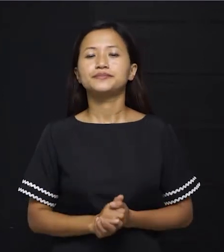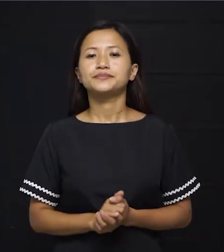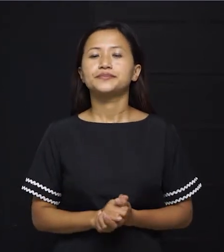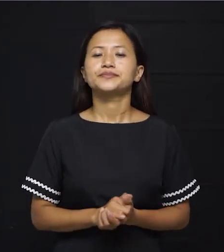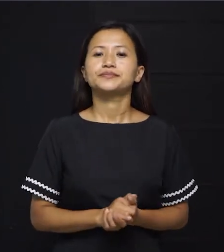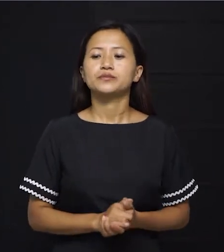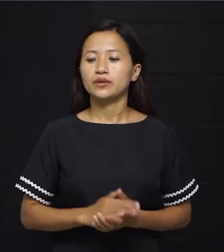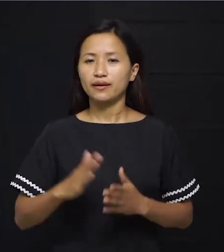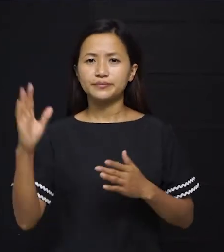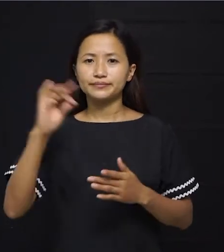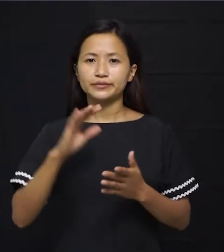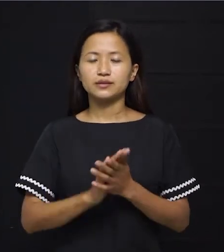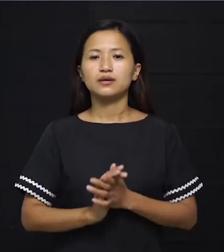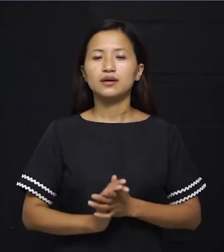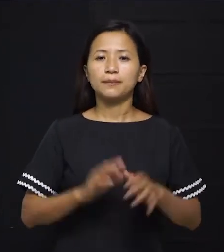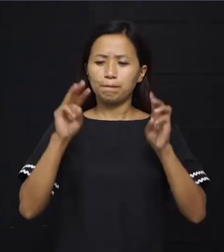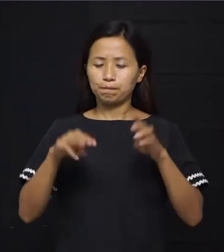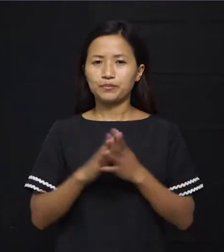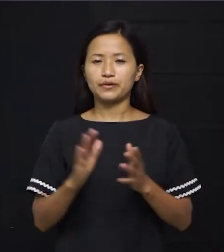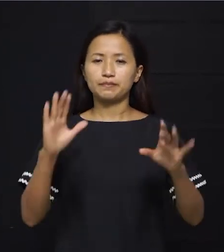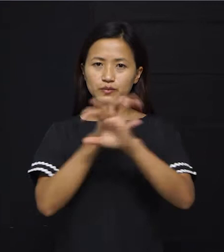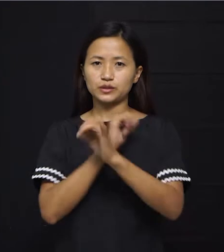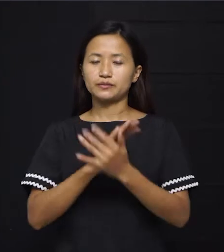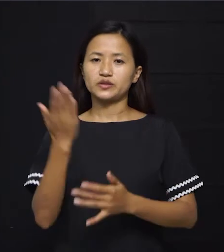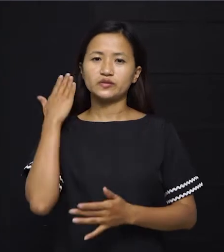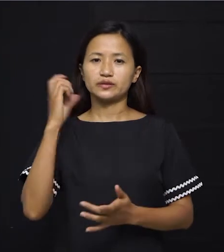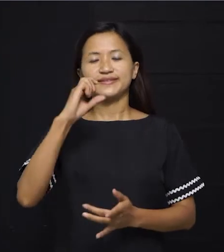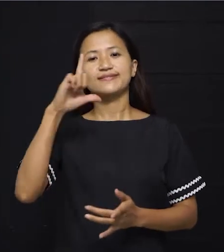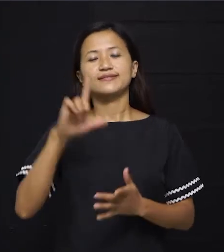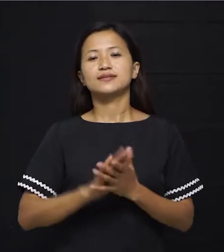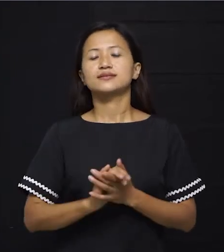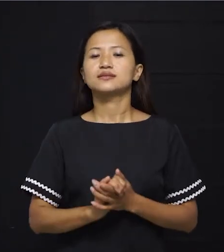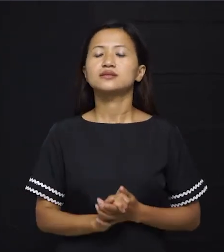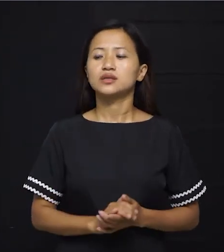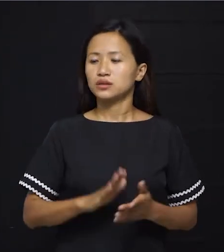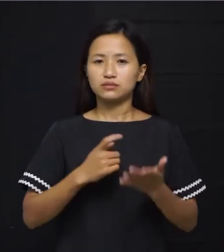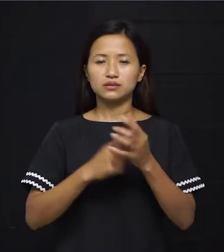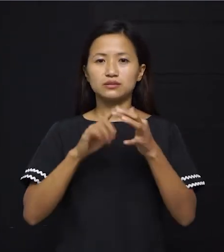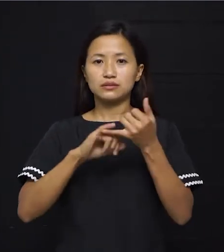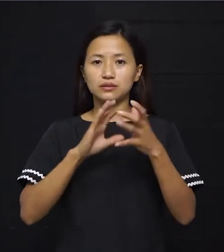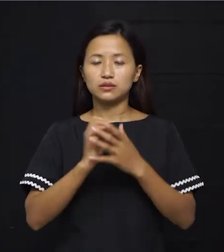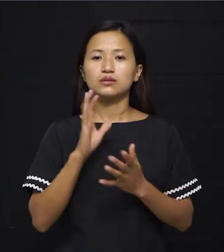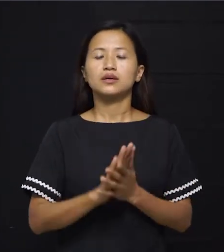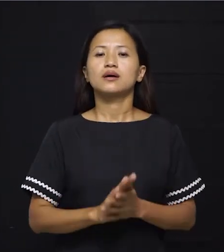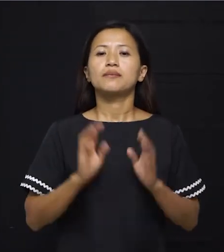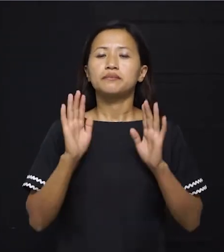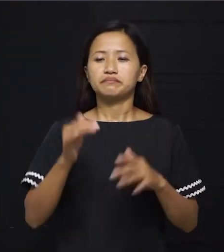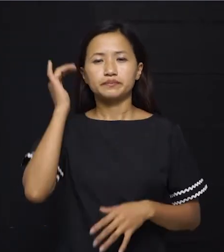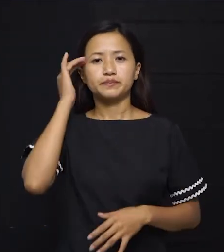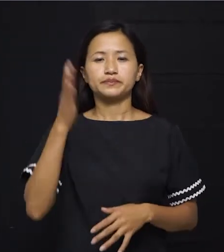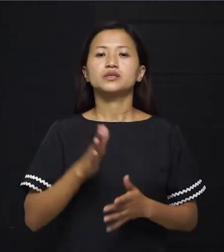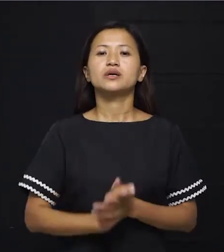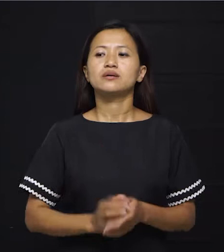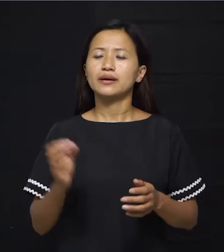going to repeat, because some of you might have been missing our previous classes due to reasons that I do not know, but I'm just going to